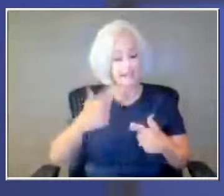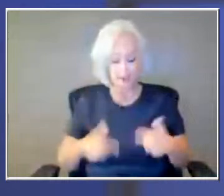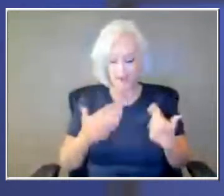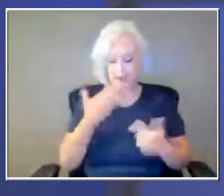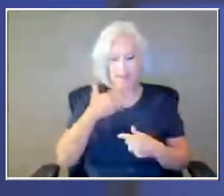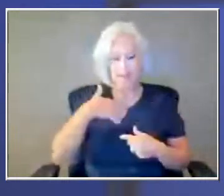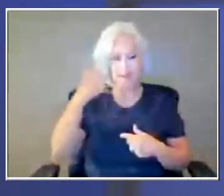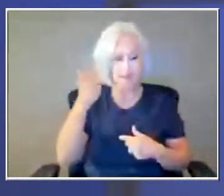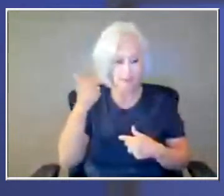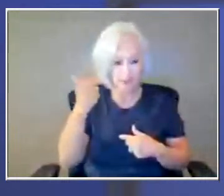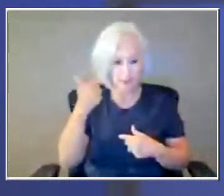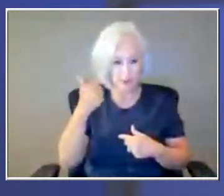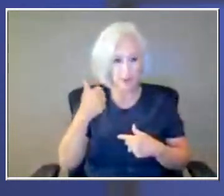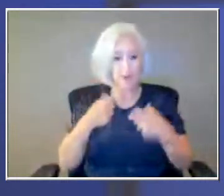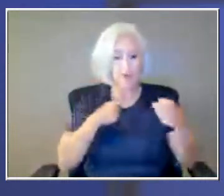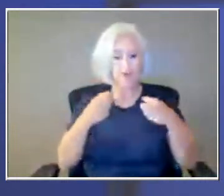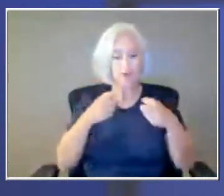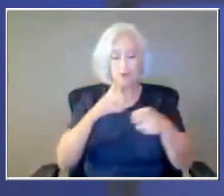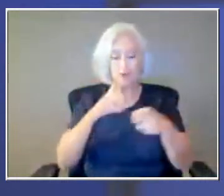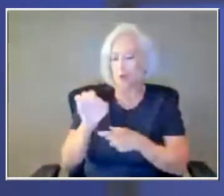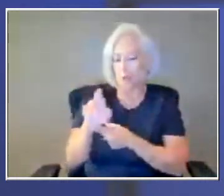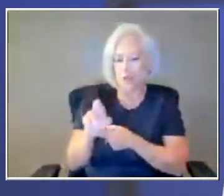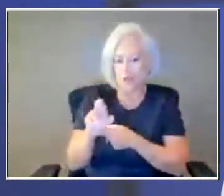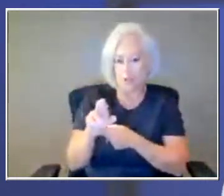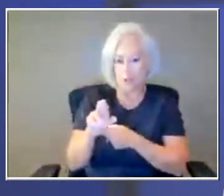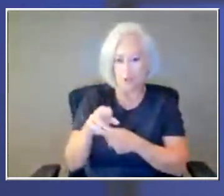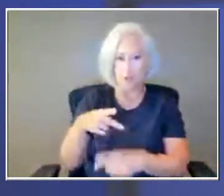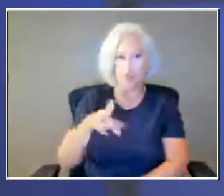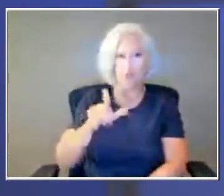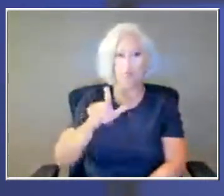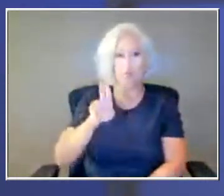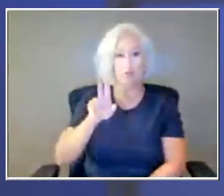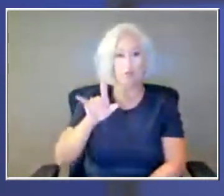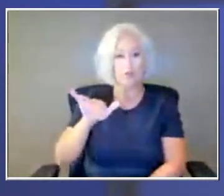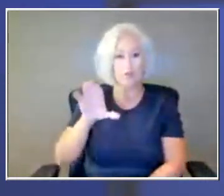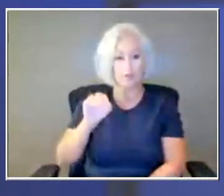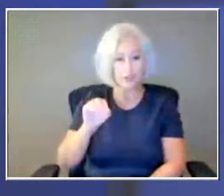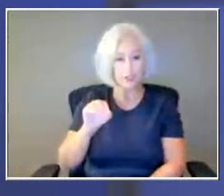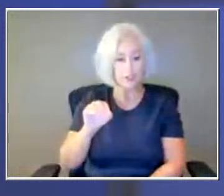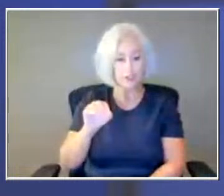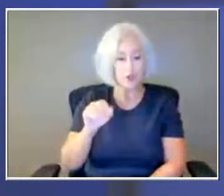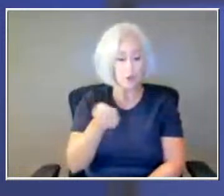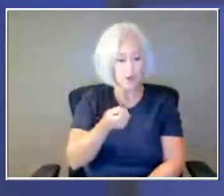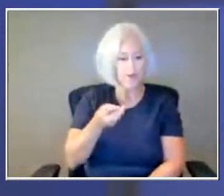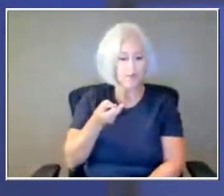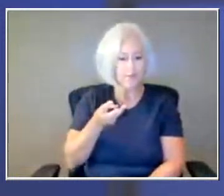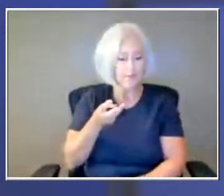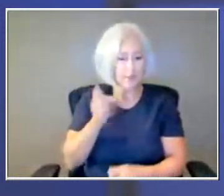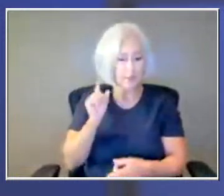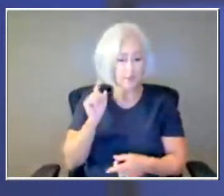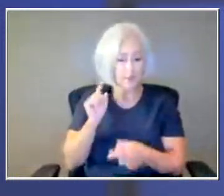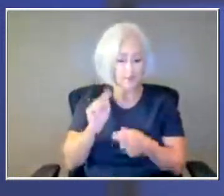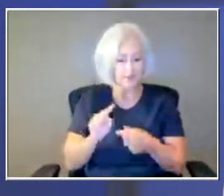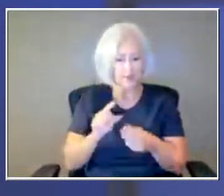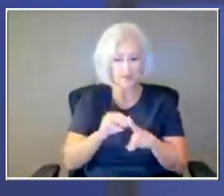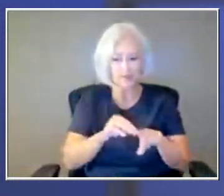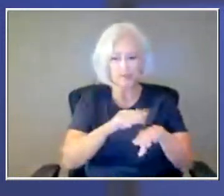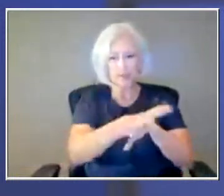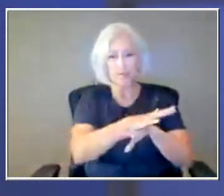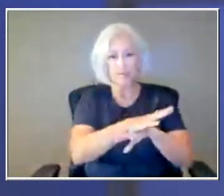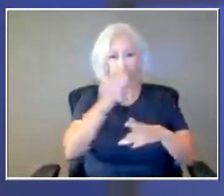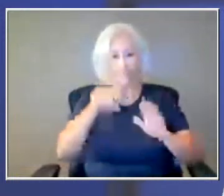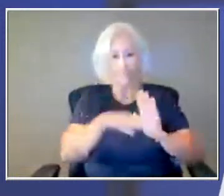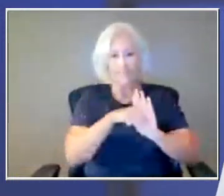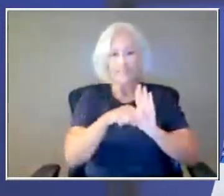for controlling their cancer. And with something like Pluvicto, there are fewer of those. So in these trials, we've seen that quality of life driven